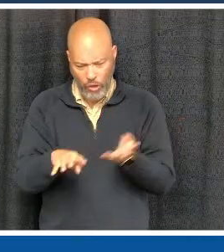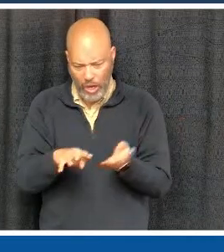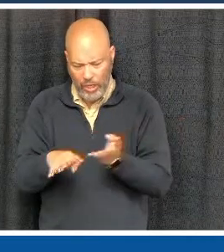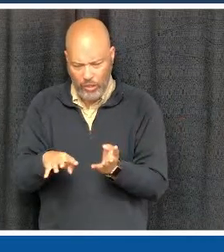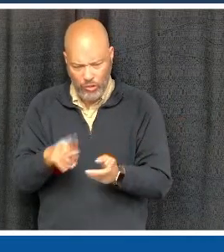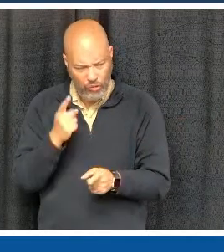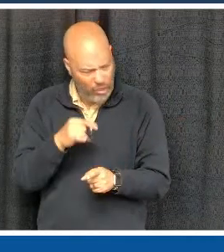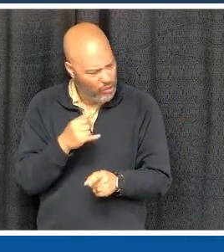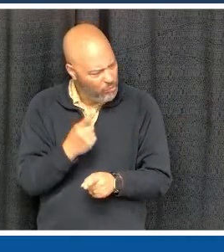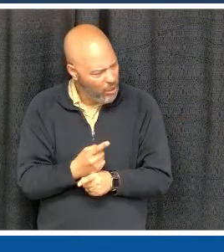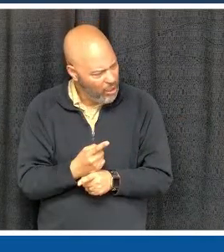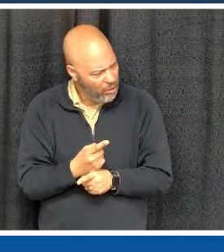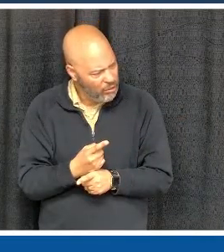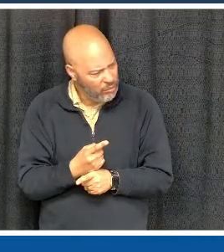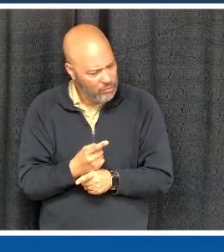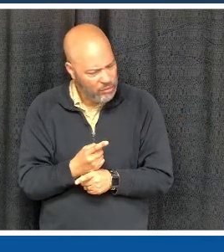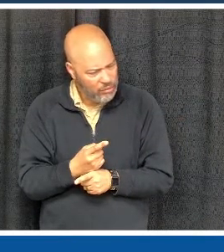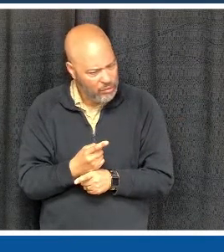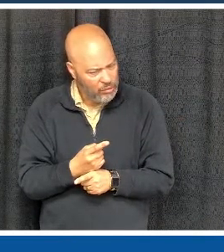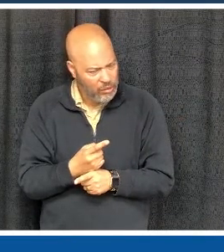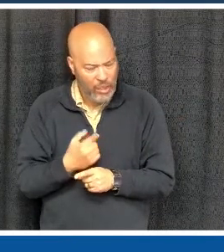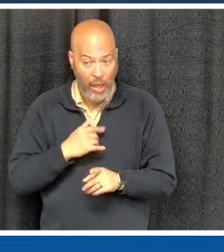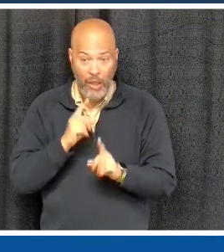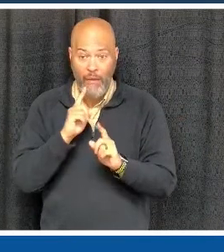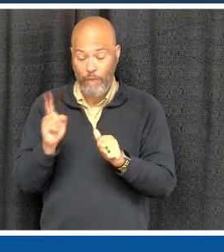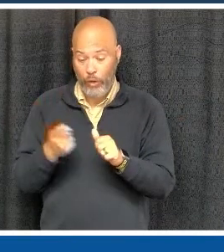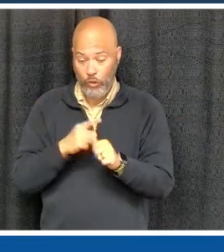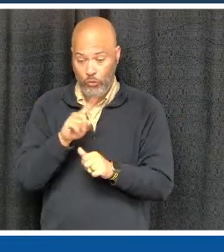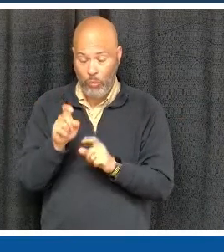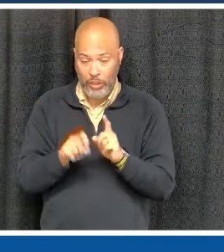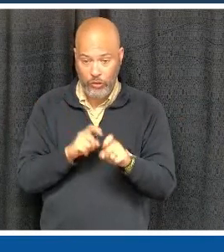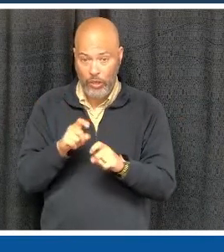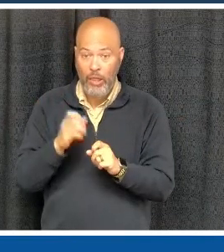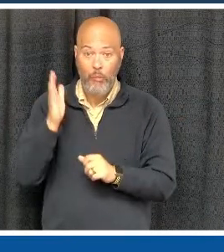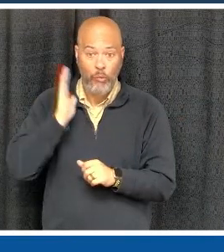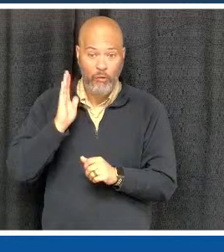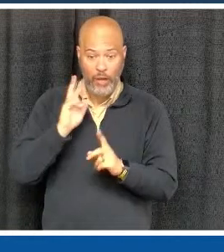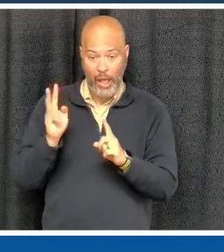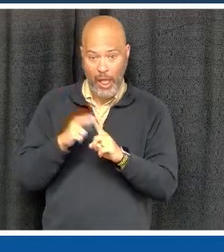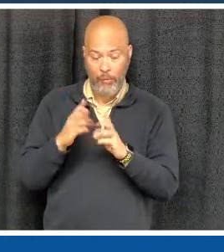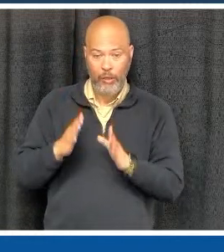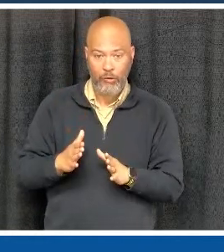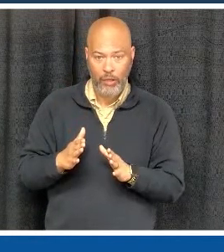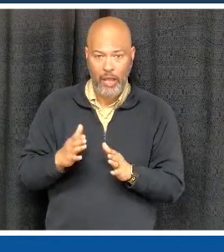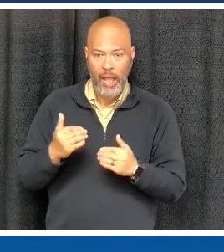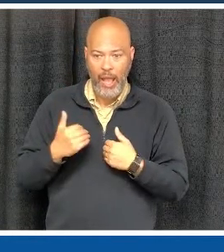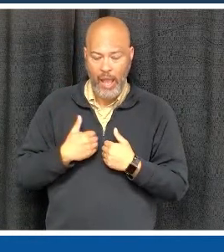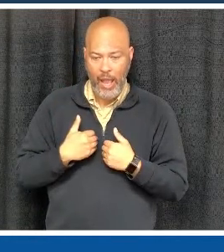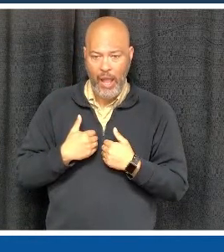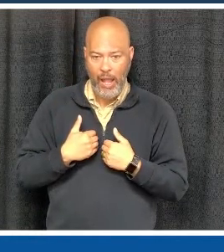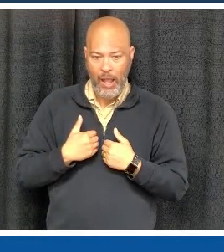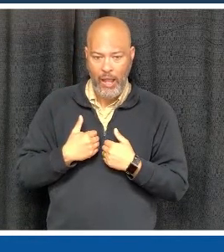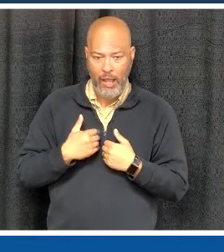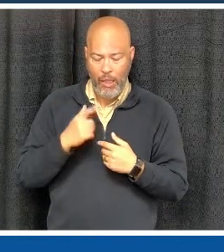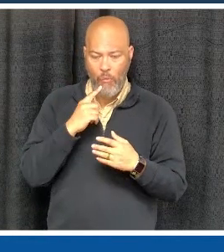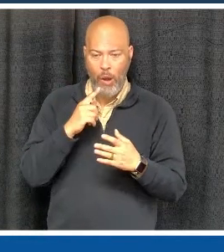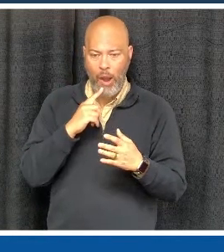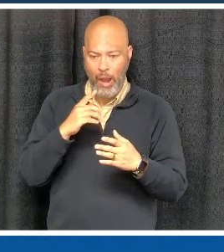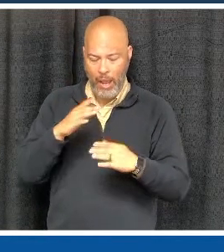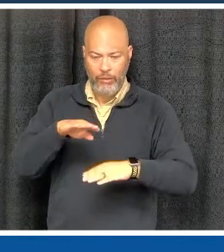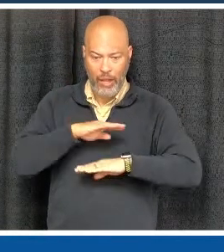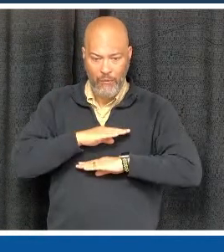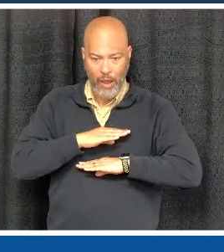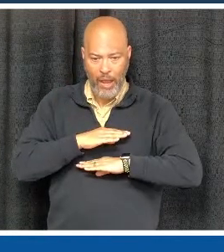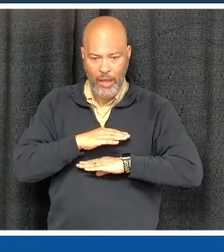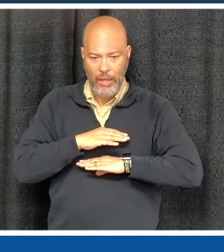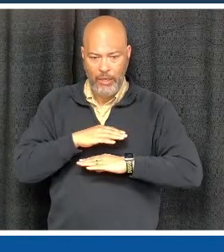property. Is that correct? So I'll answer the first question. The previous application did a line of sight where it met the minimums. So we